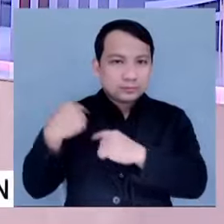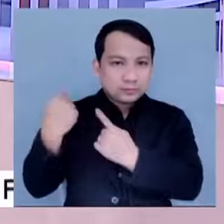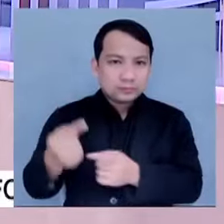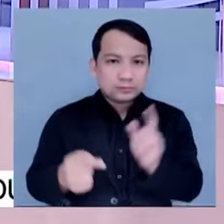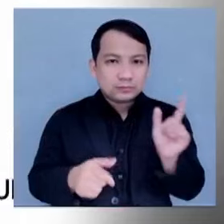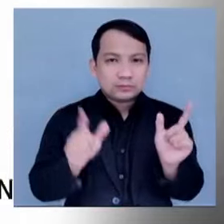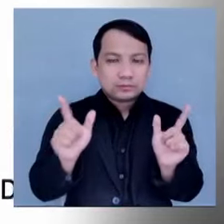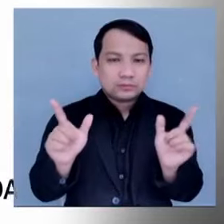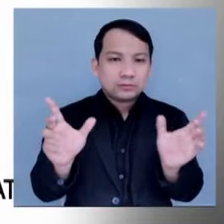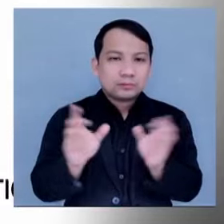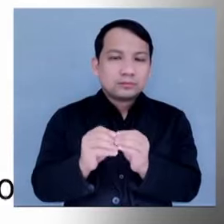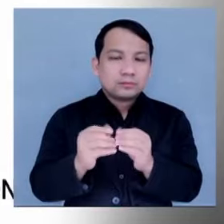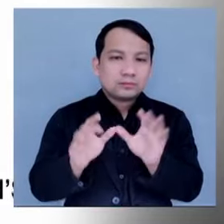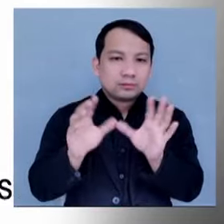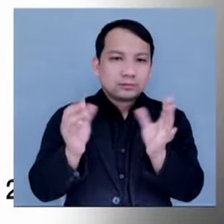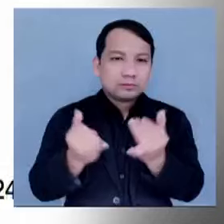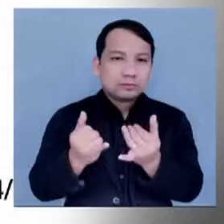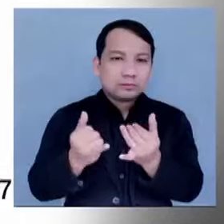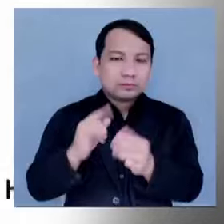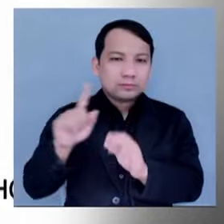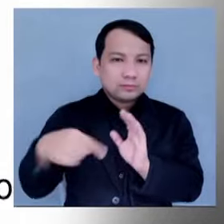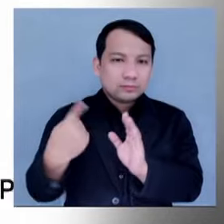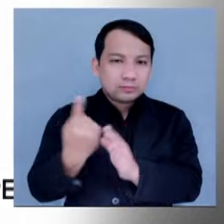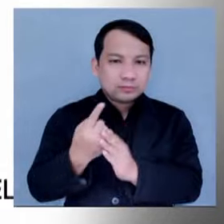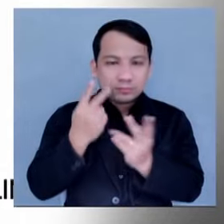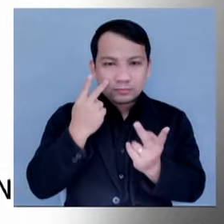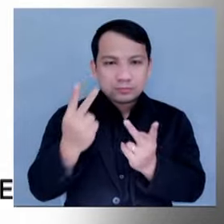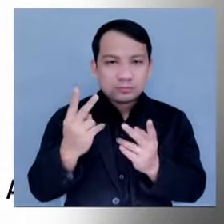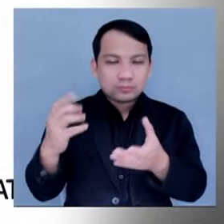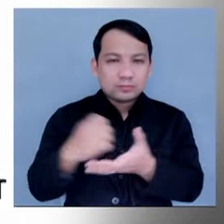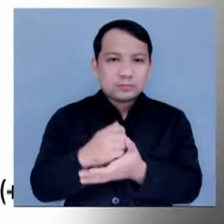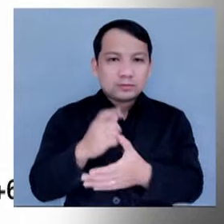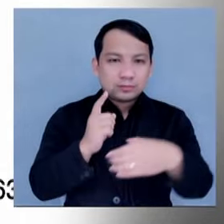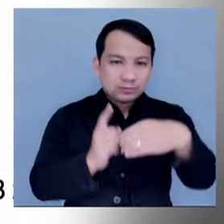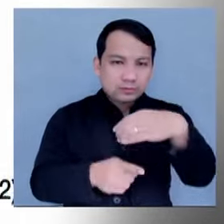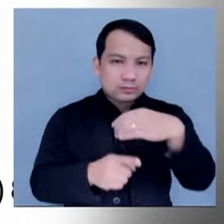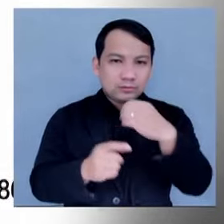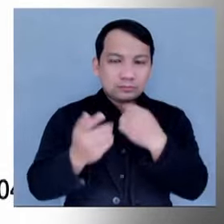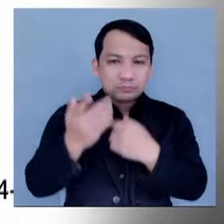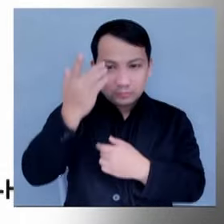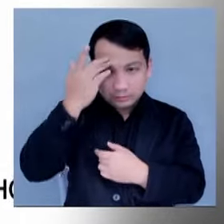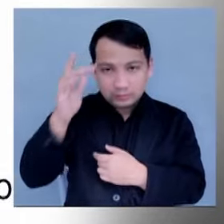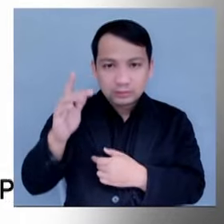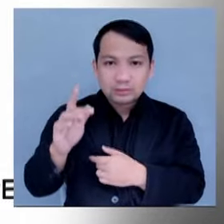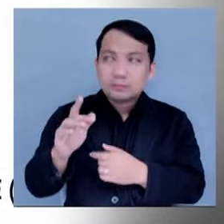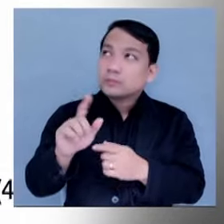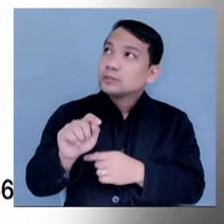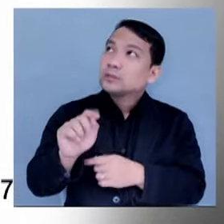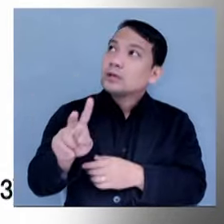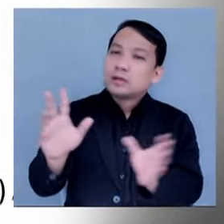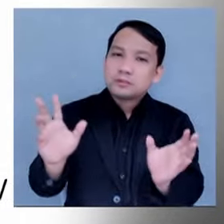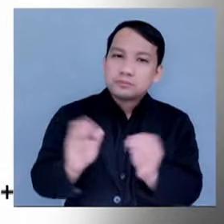The company says the watch time hours for viewers consuming ABS-CBN content on smart TVs